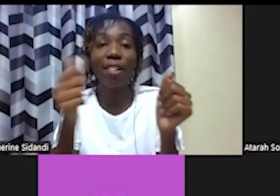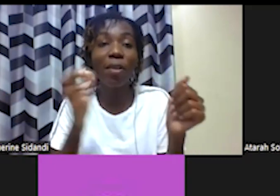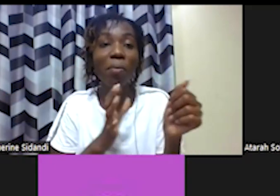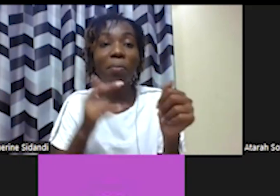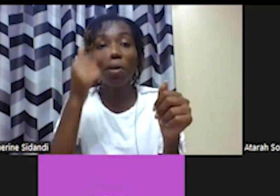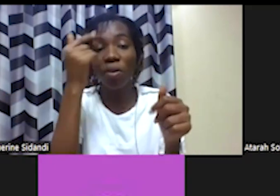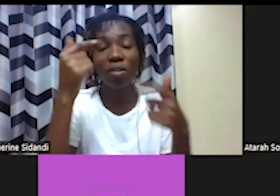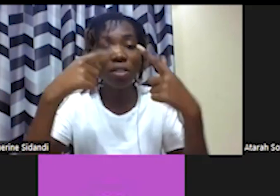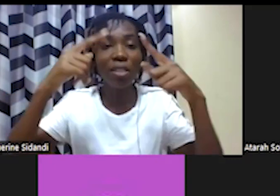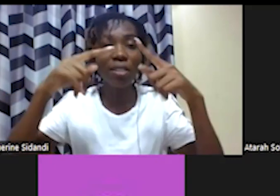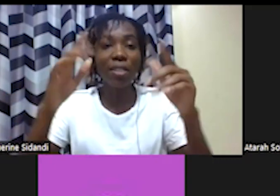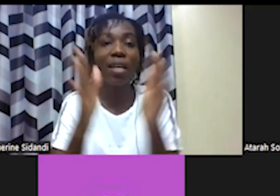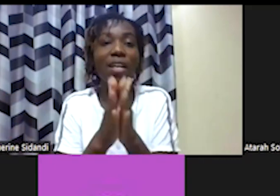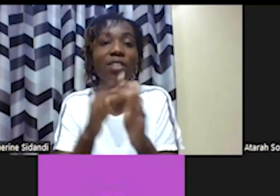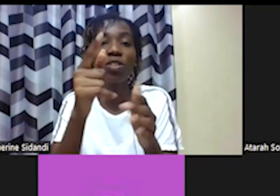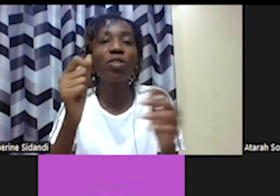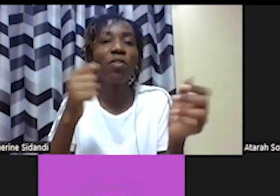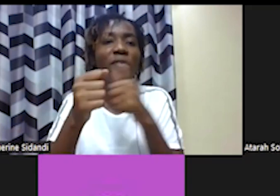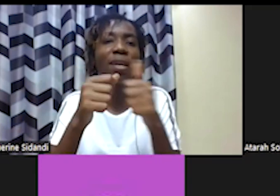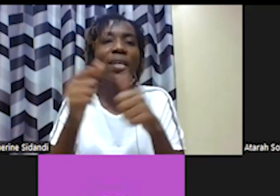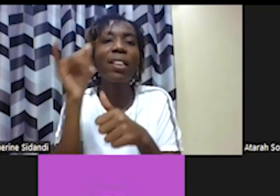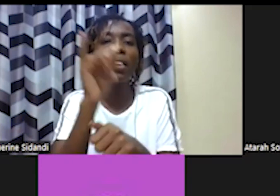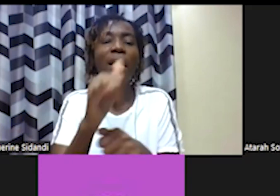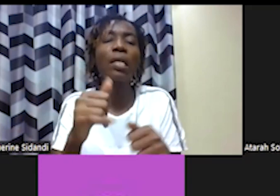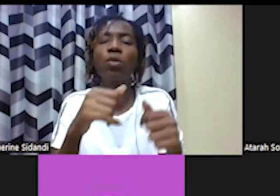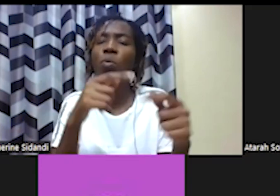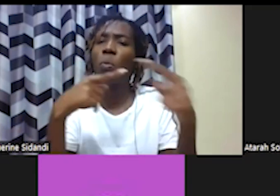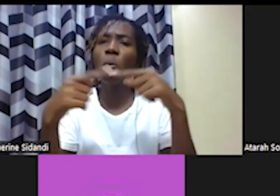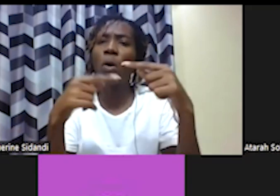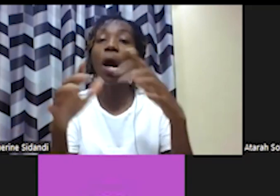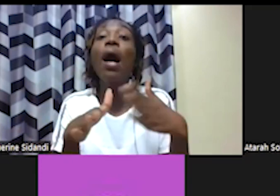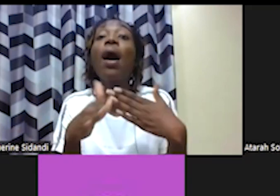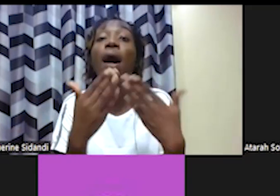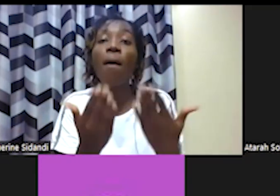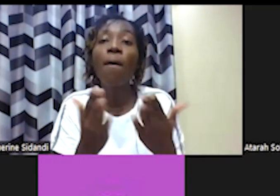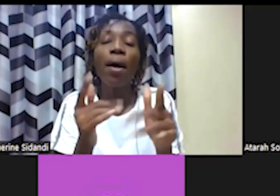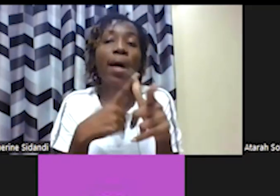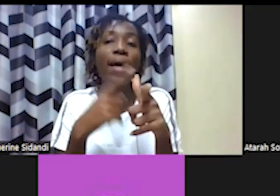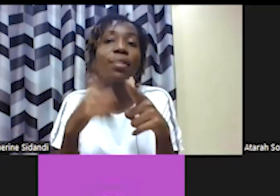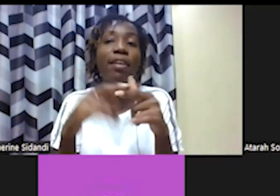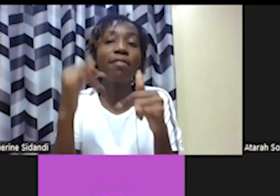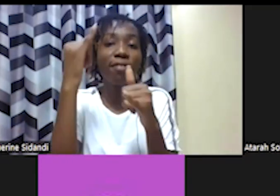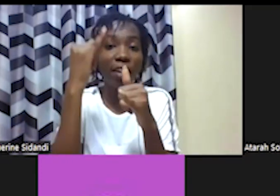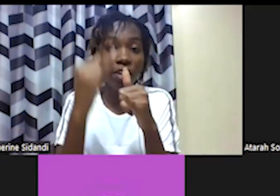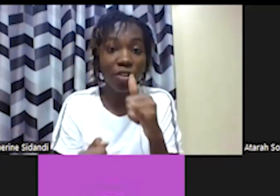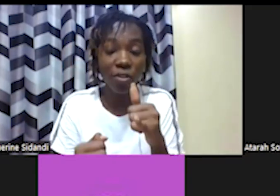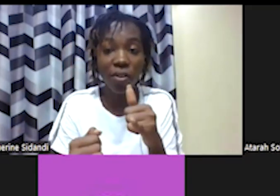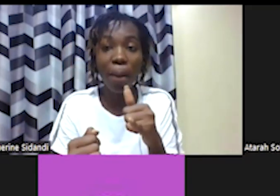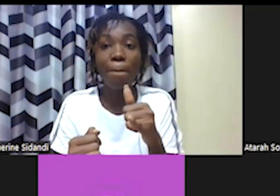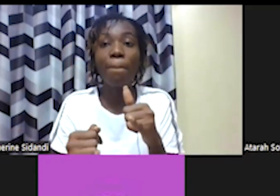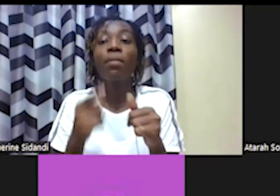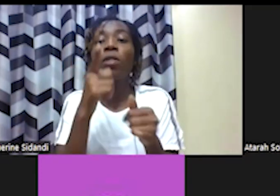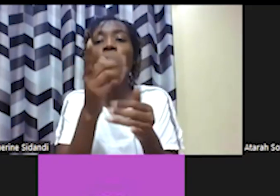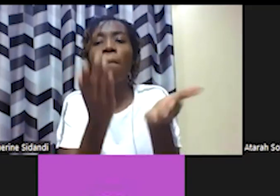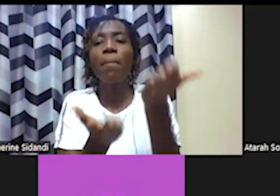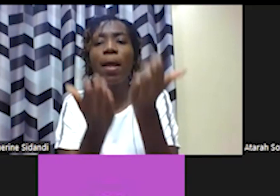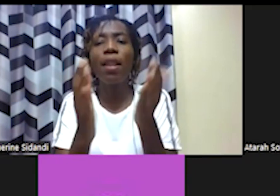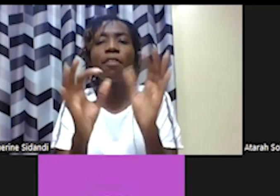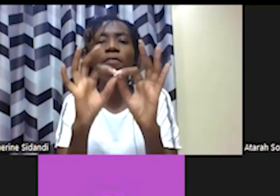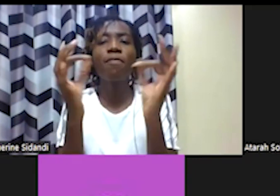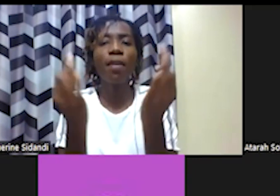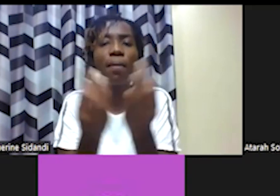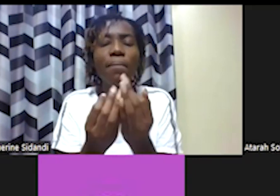success, and how do you fight such battles? And then finally, we are going to end with how do you balance your family life,